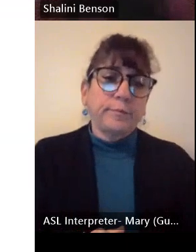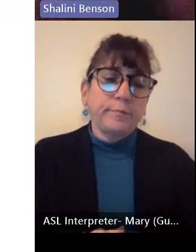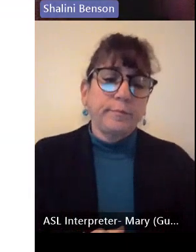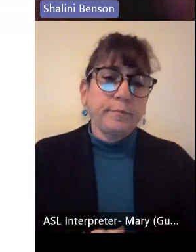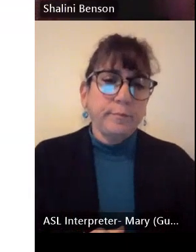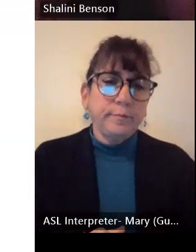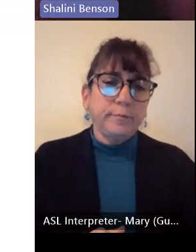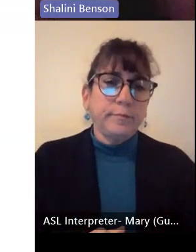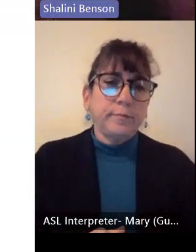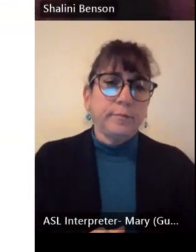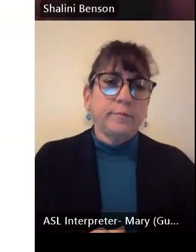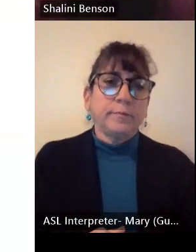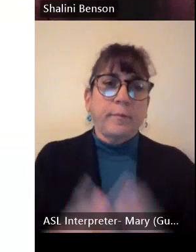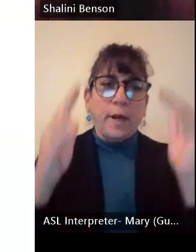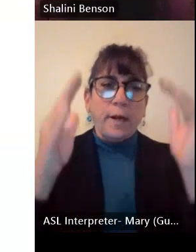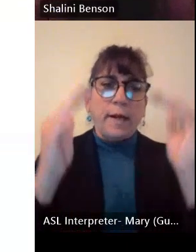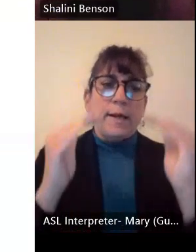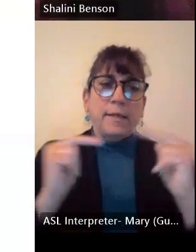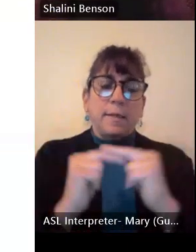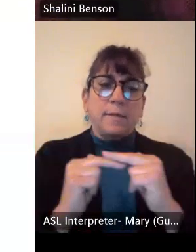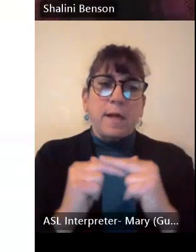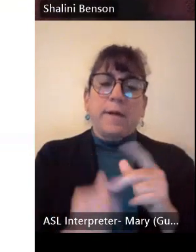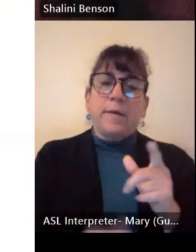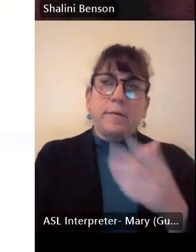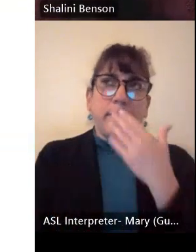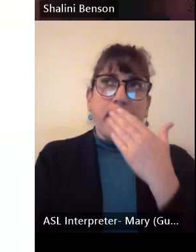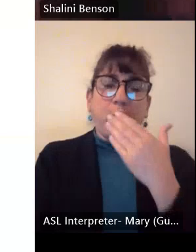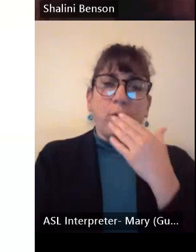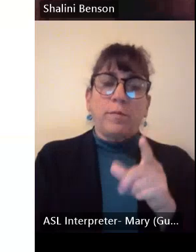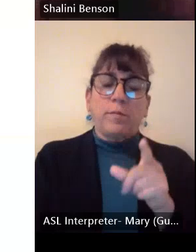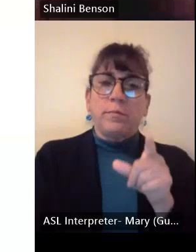Great. Next slide. Thanks.